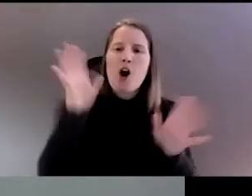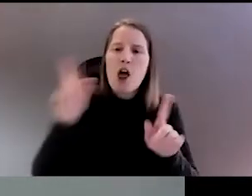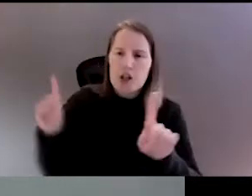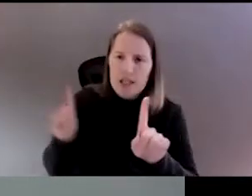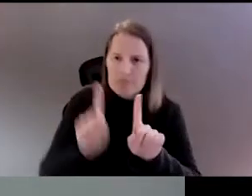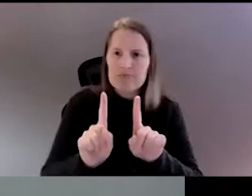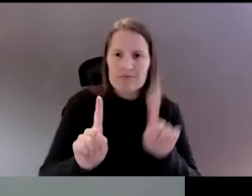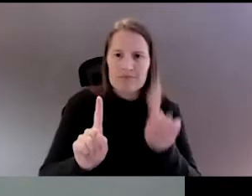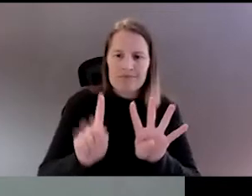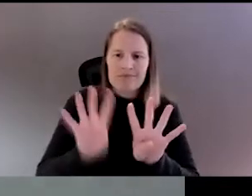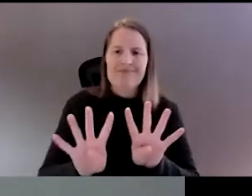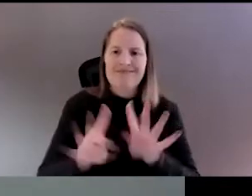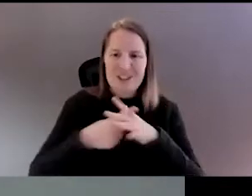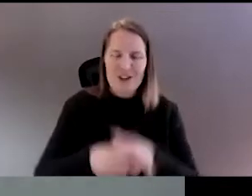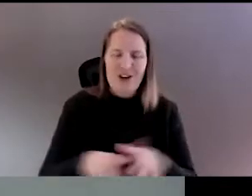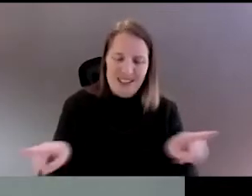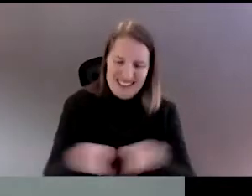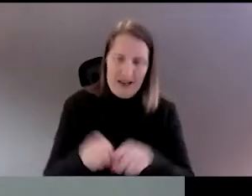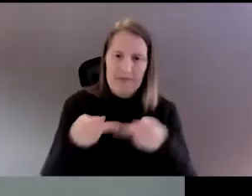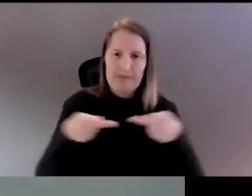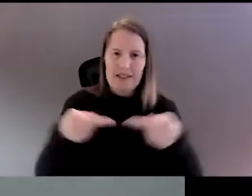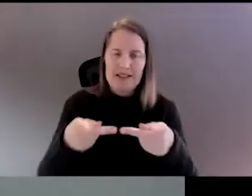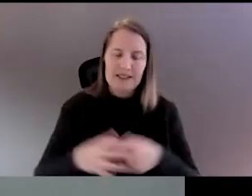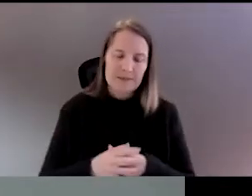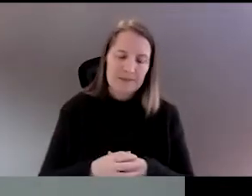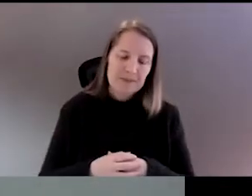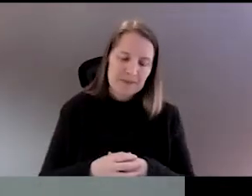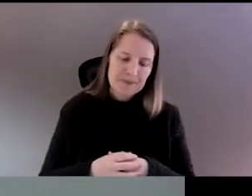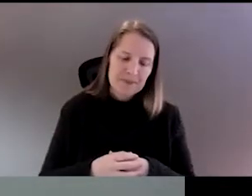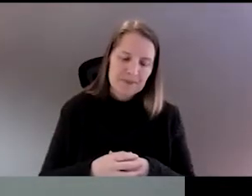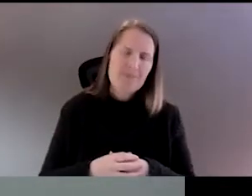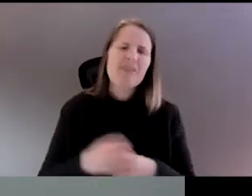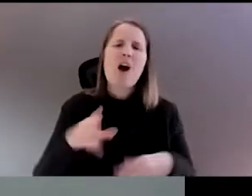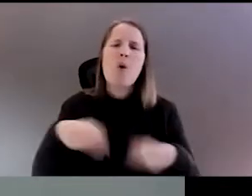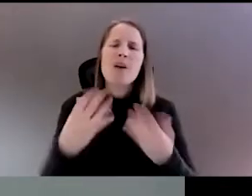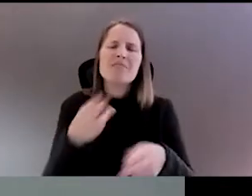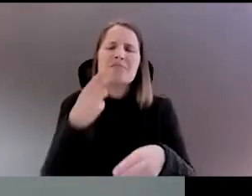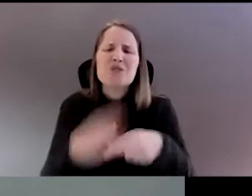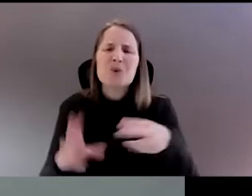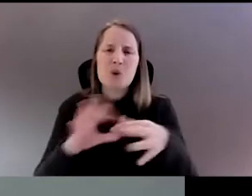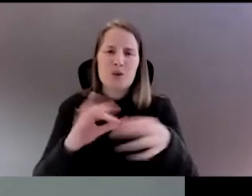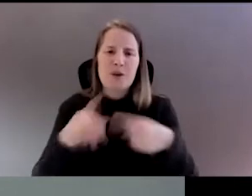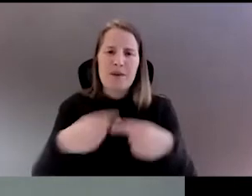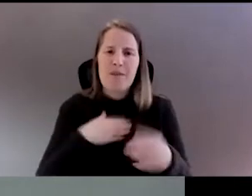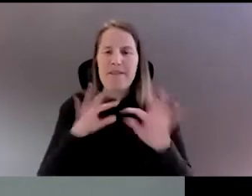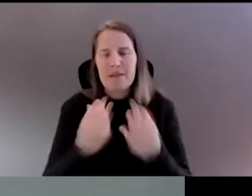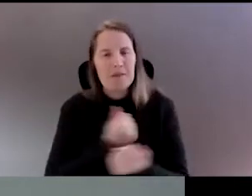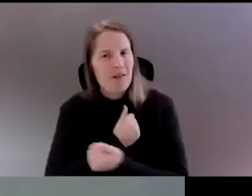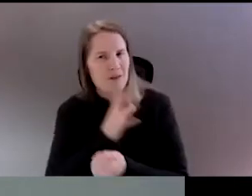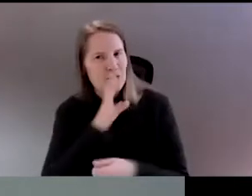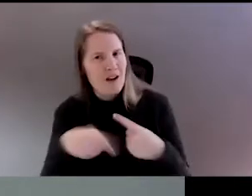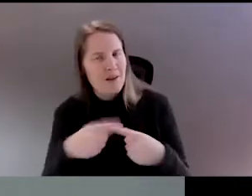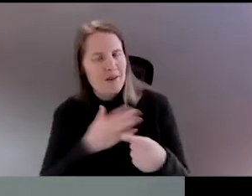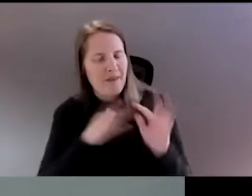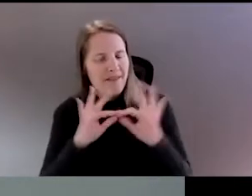at the same point. So what I want to do is give you a very short story about my family. I love to talk about my family, and